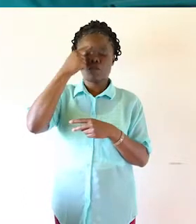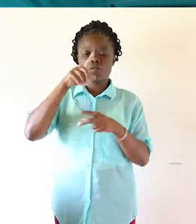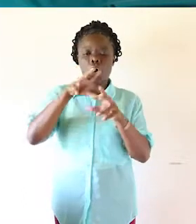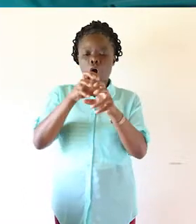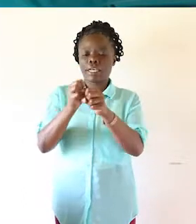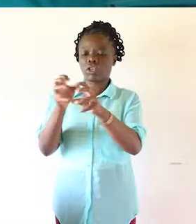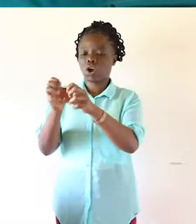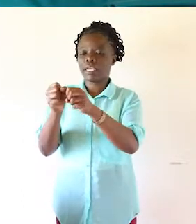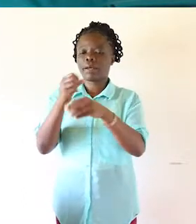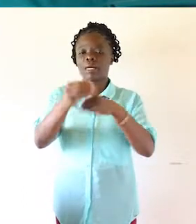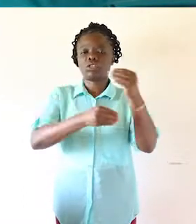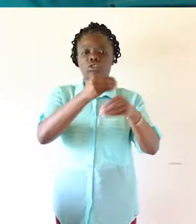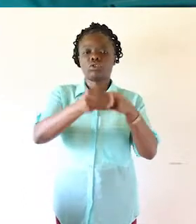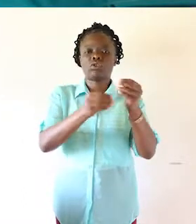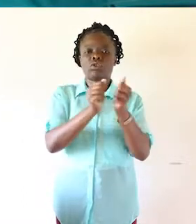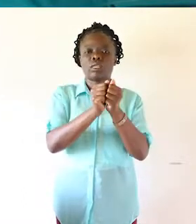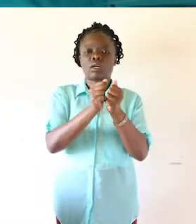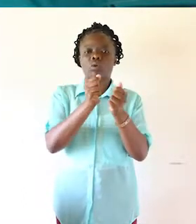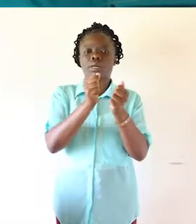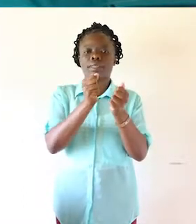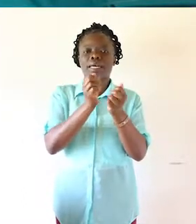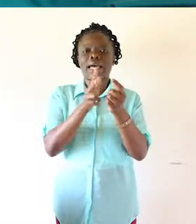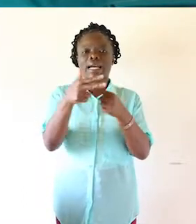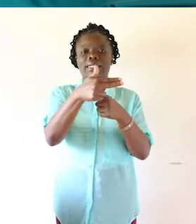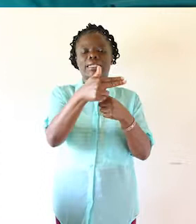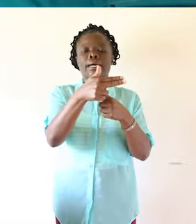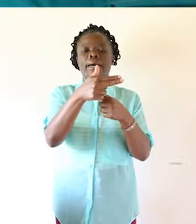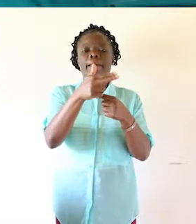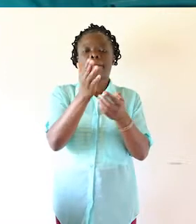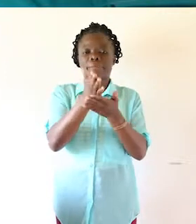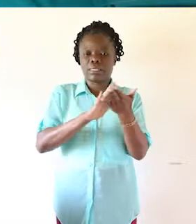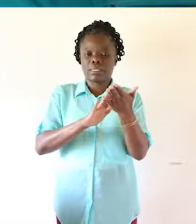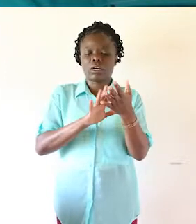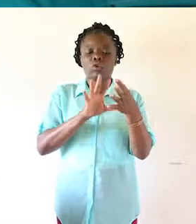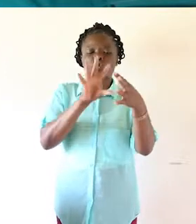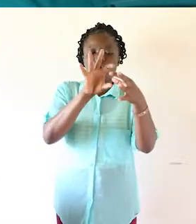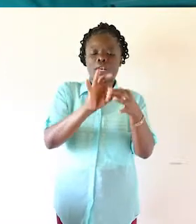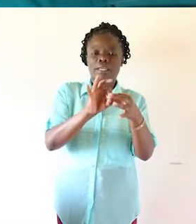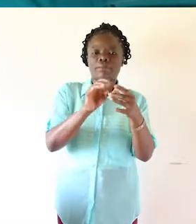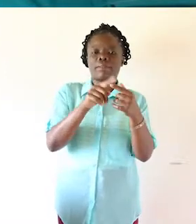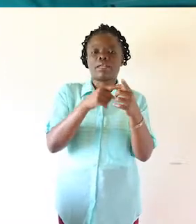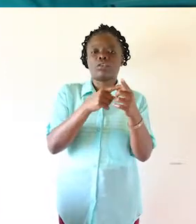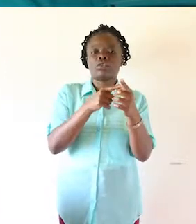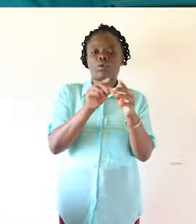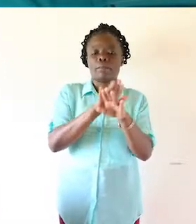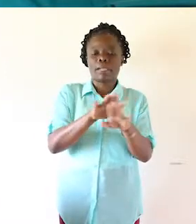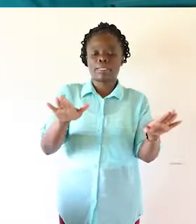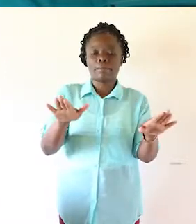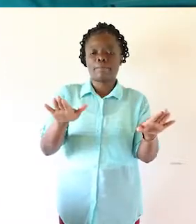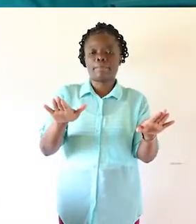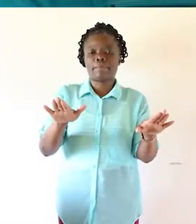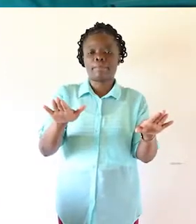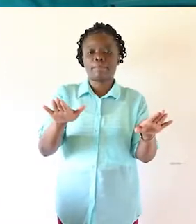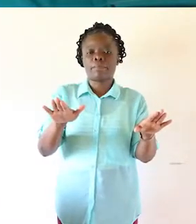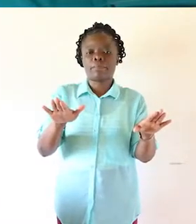for holding material together with pattern pieces. You hold them, you place them flat, and place